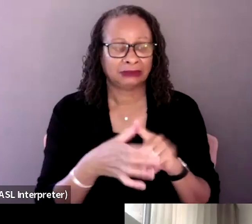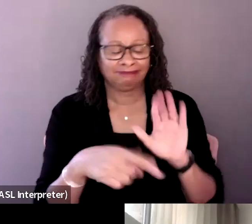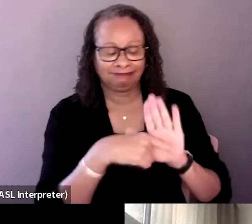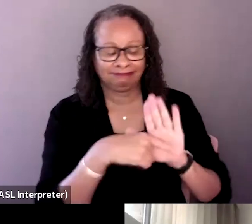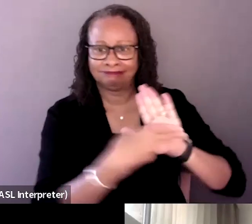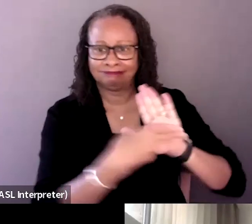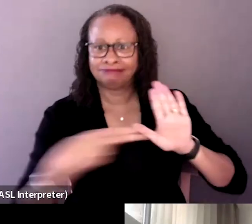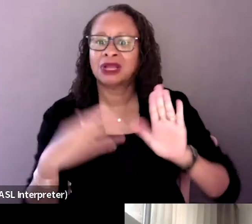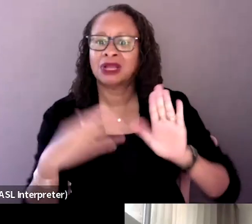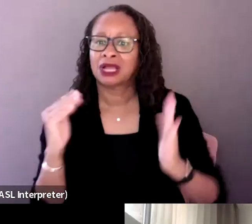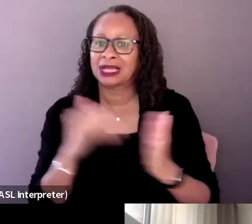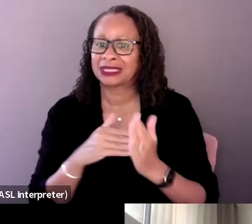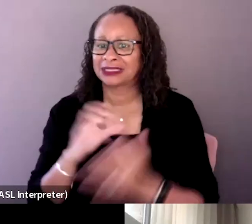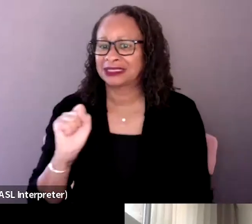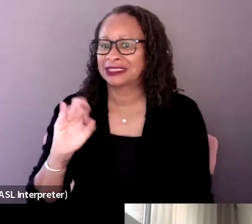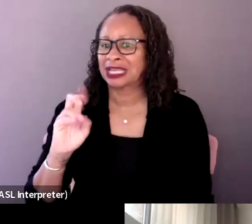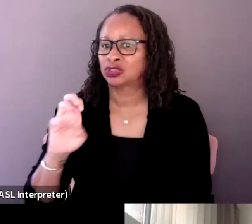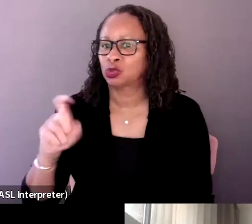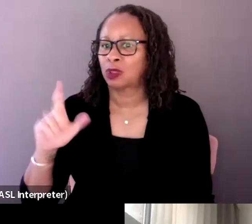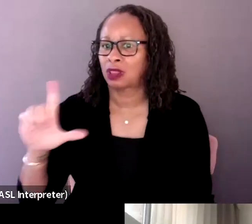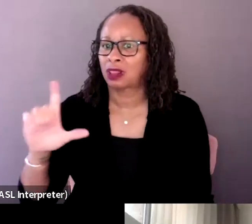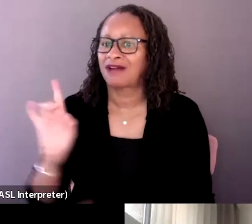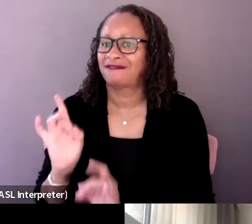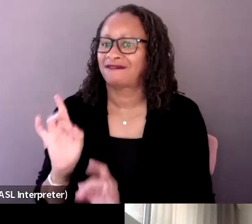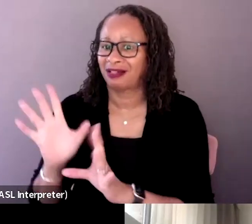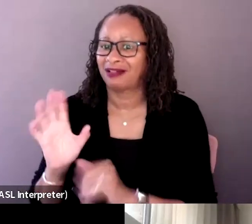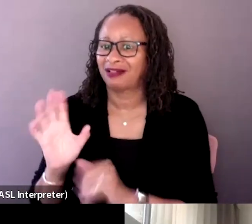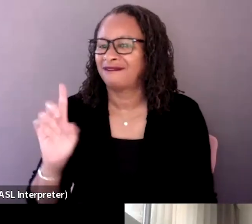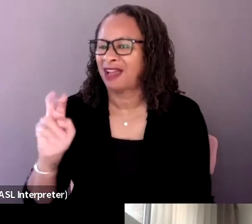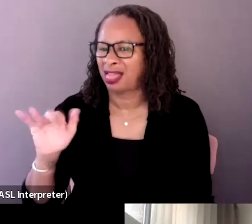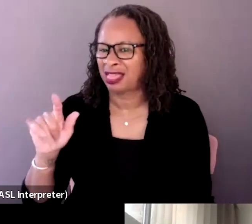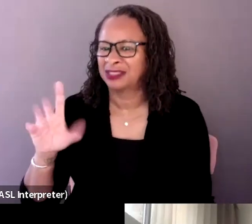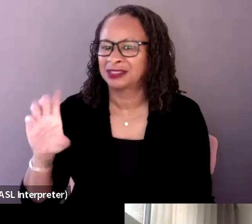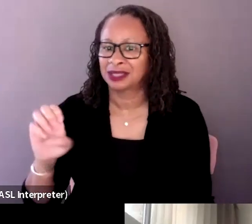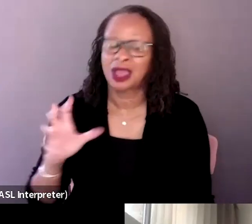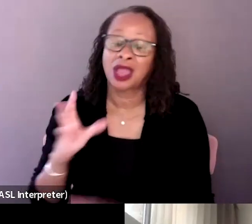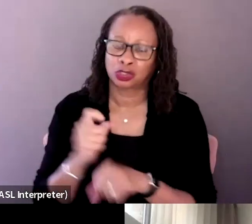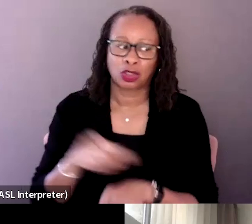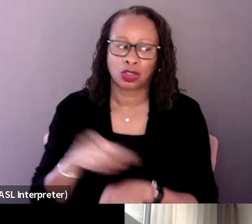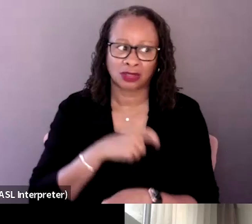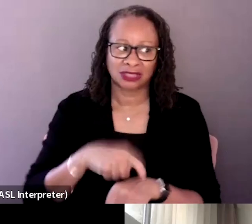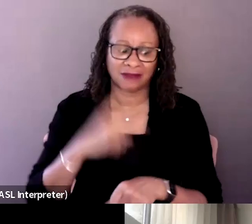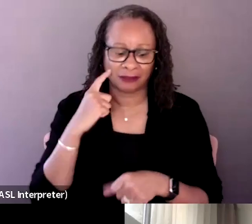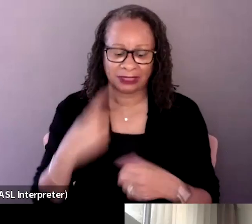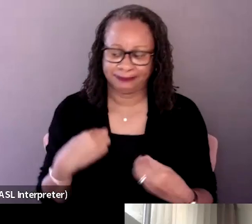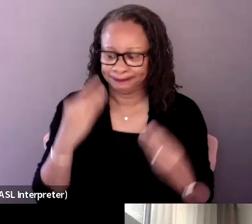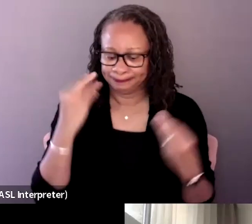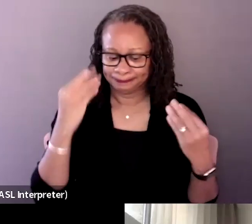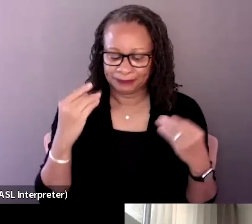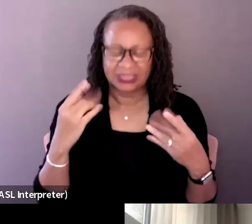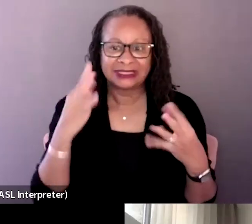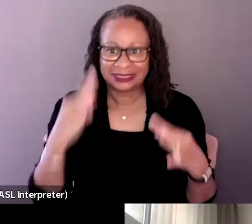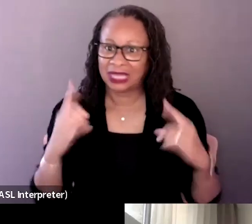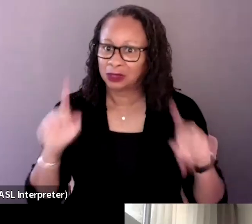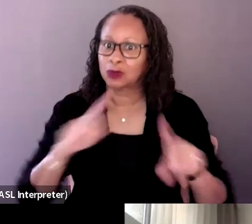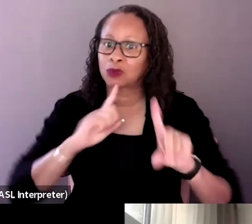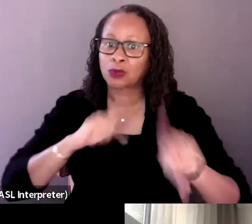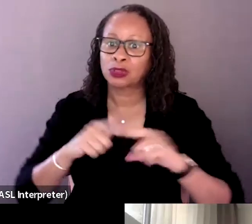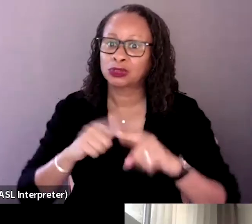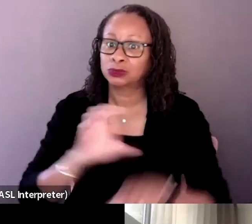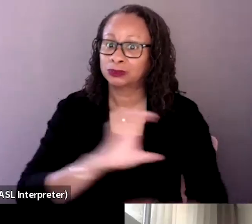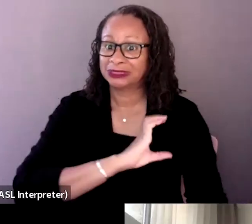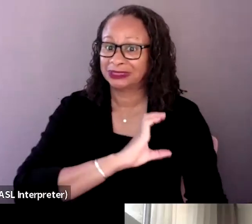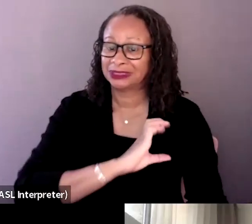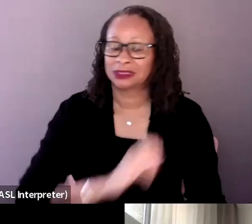against sexual violence. So it took some time to me to decide to go to report to police.